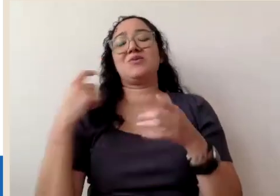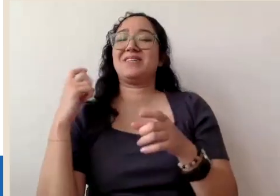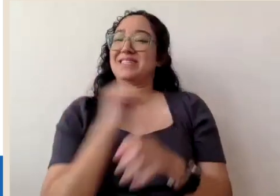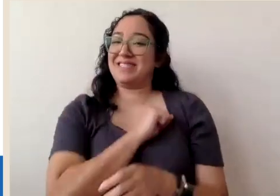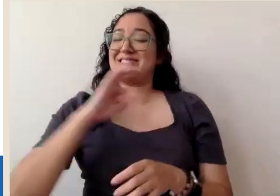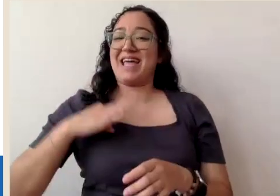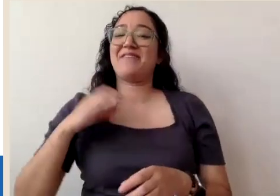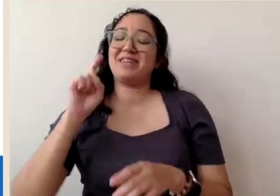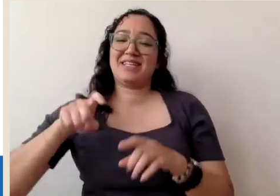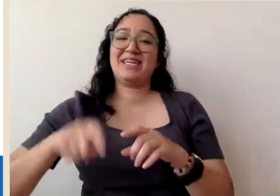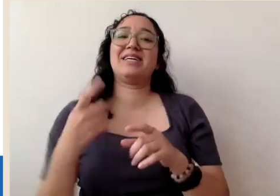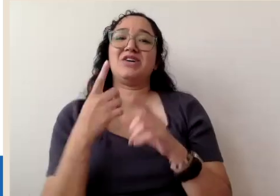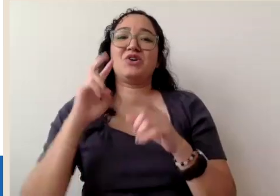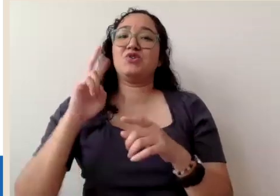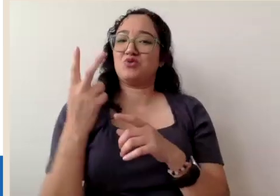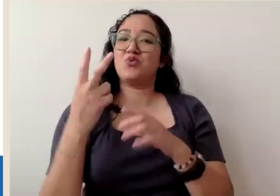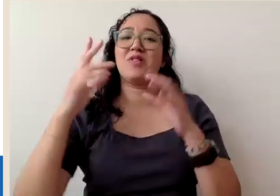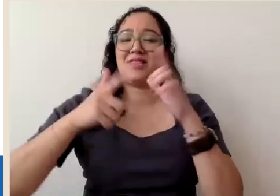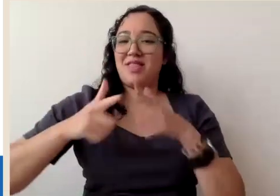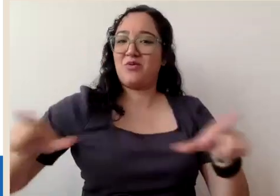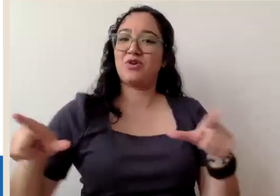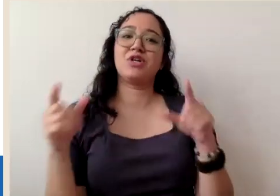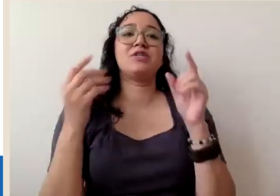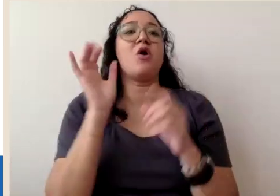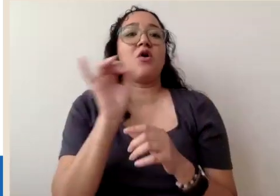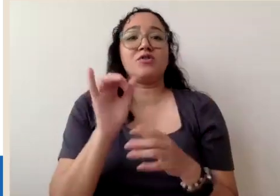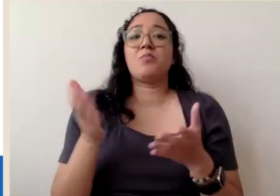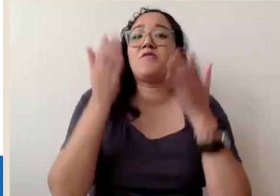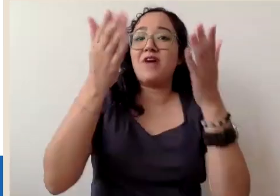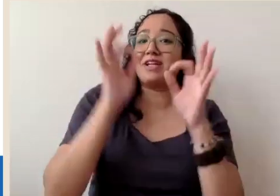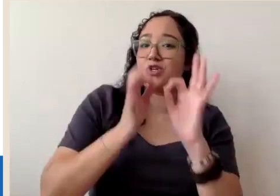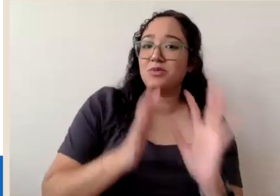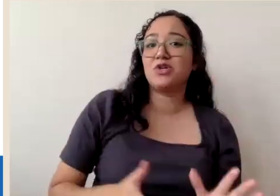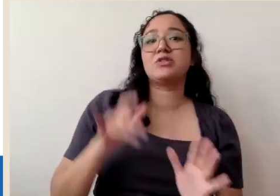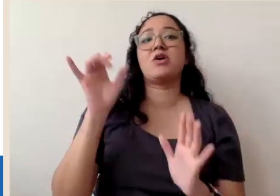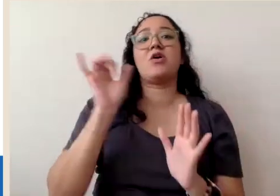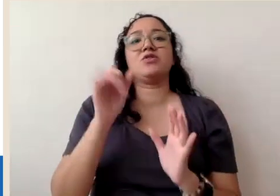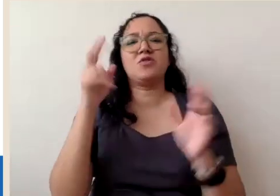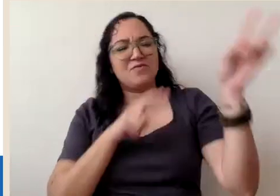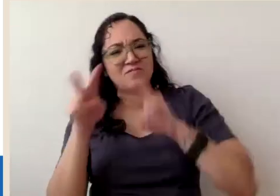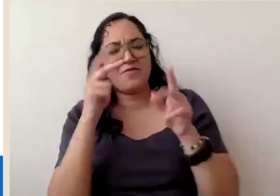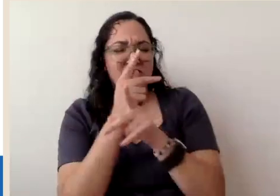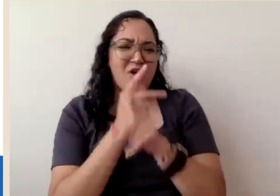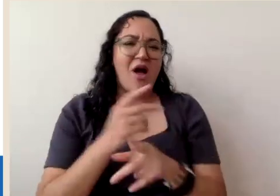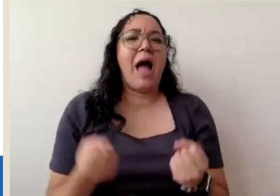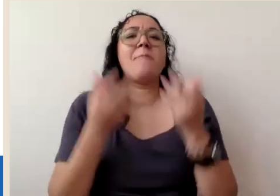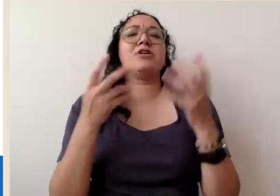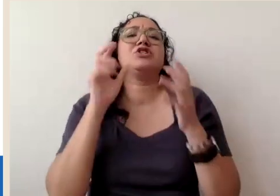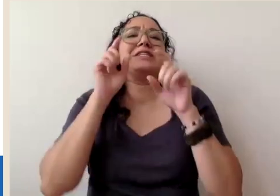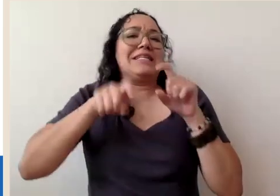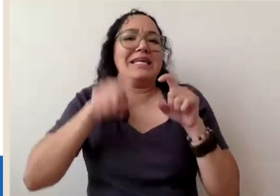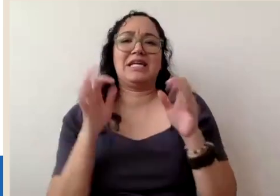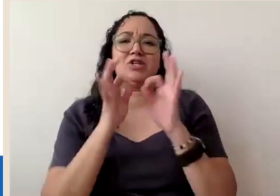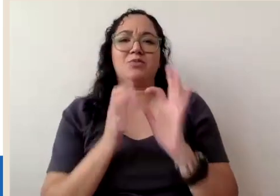able to provide interpreters and determine the need for interpreters based on the languages that our community speaks. Fast forward a little bit, we